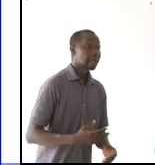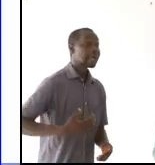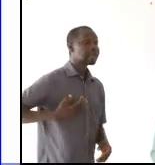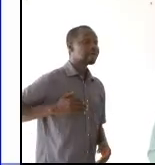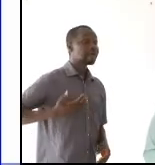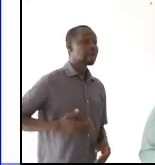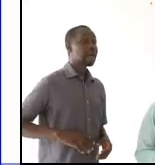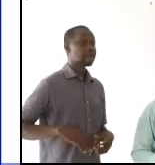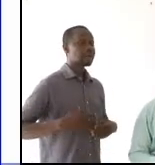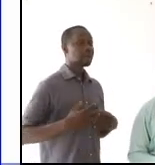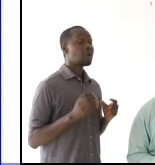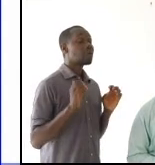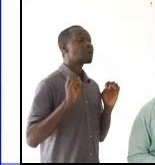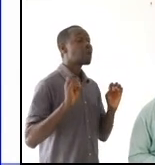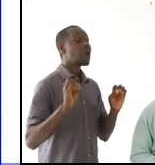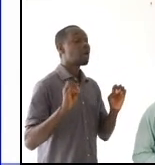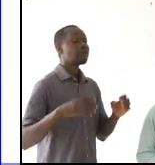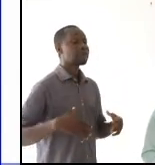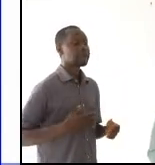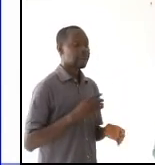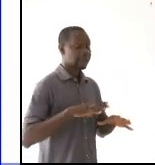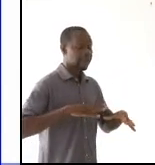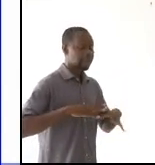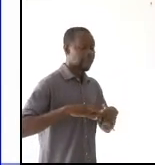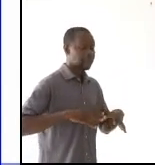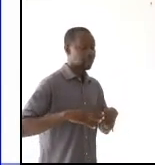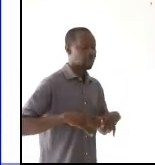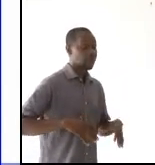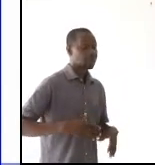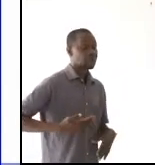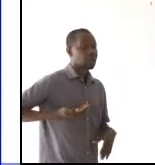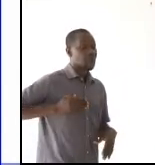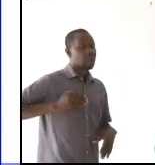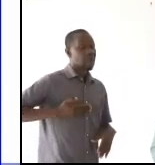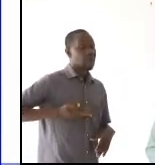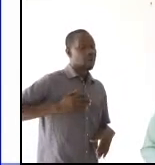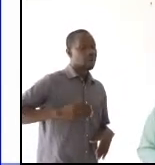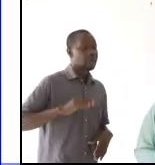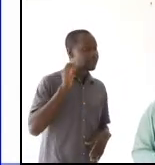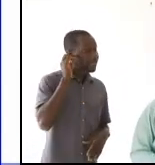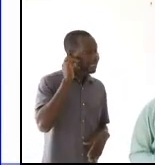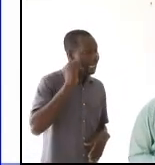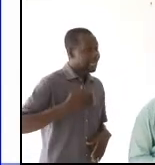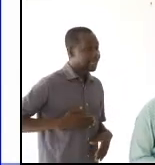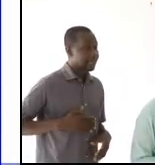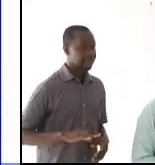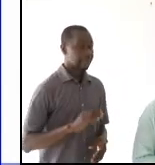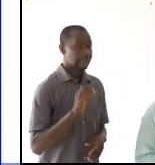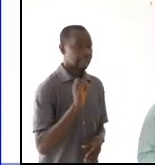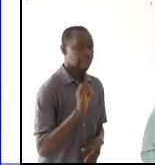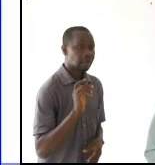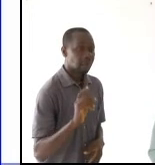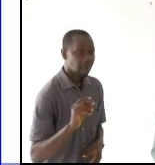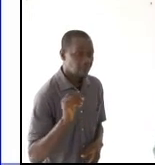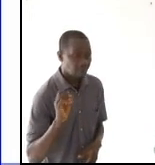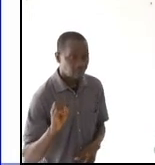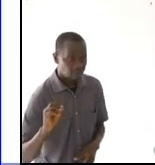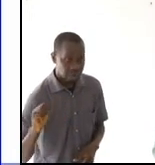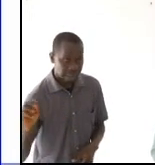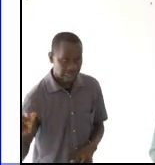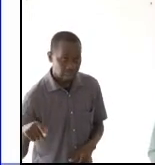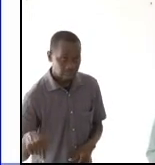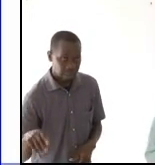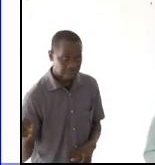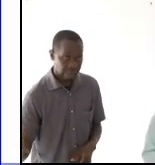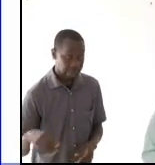the ovaries prepares the woman to become a female. They have estrogen, they have progesterone, and they have LH, that